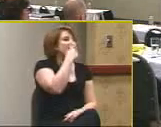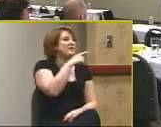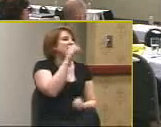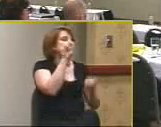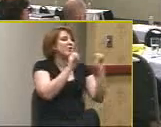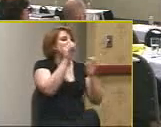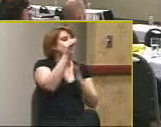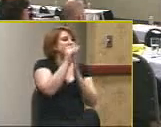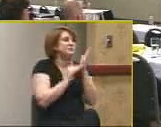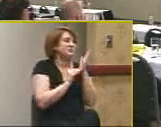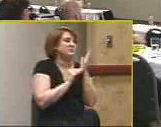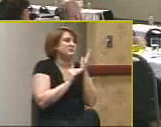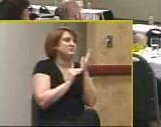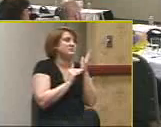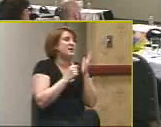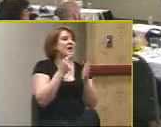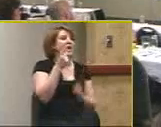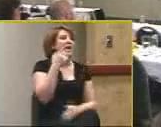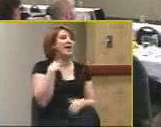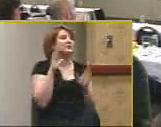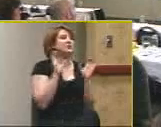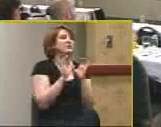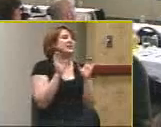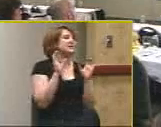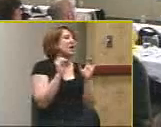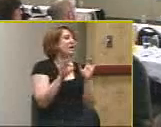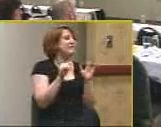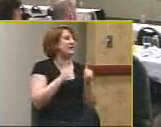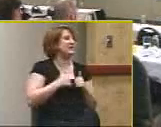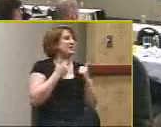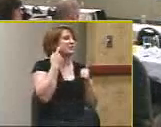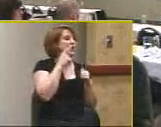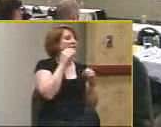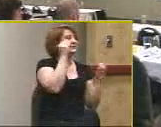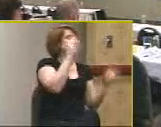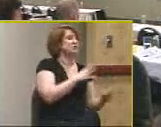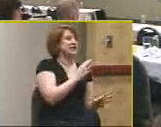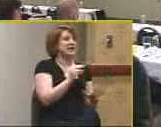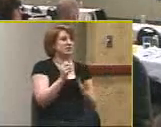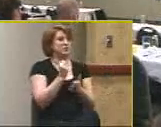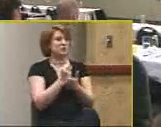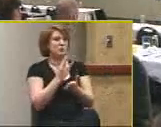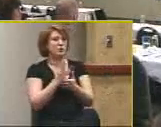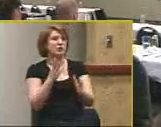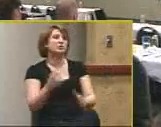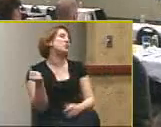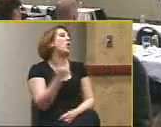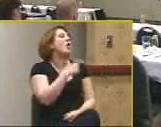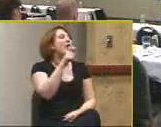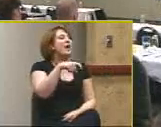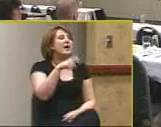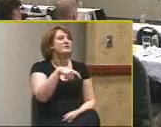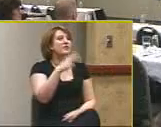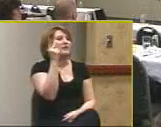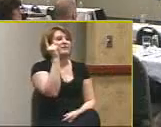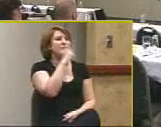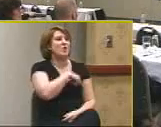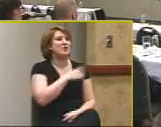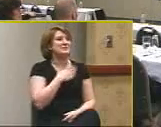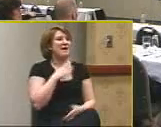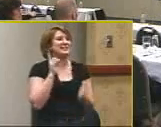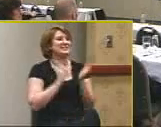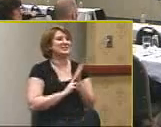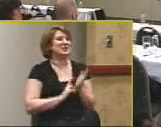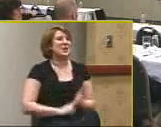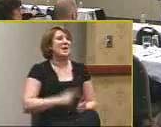your evaluation. The system is written for both teachers and social workers. You will all need to forward my signature because